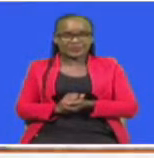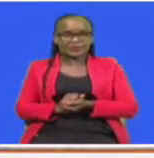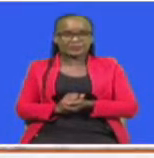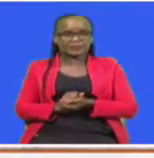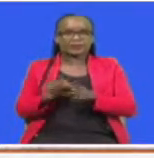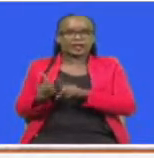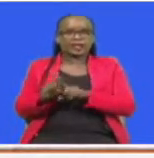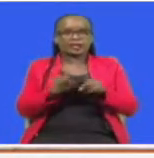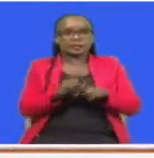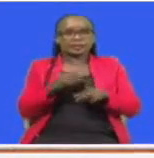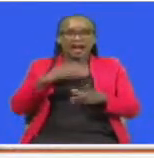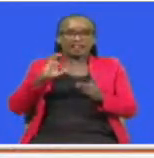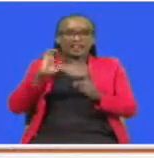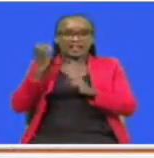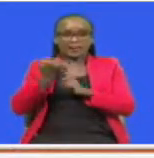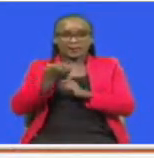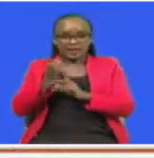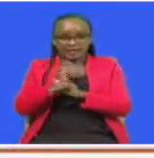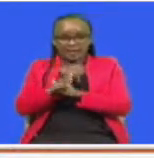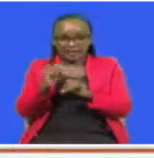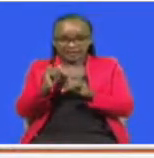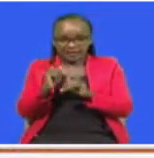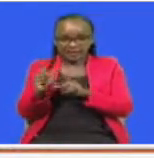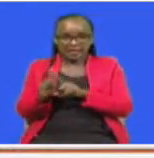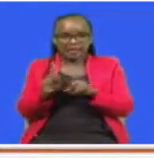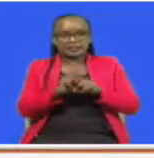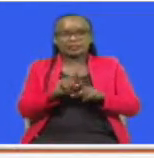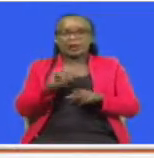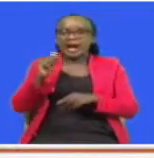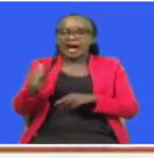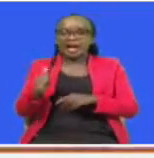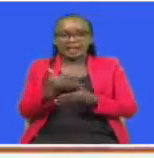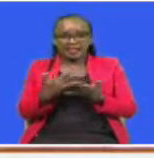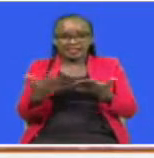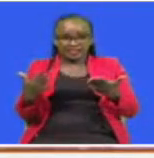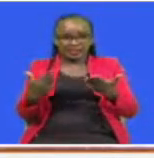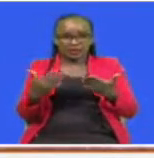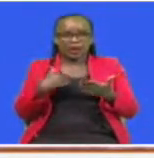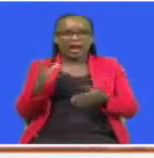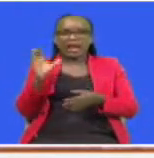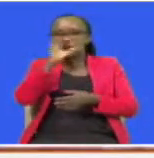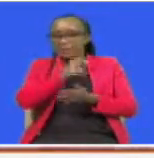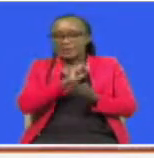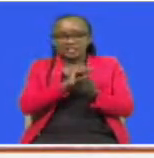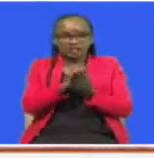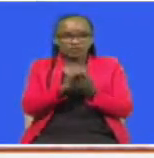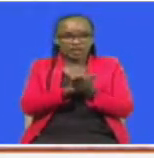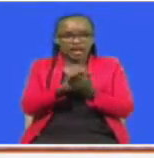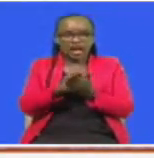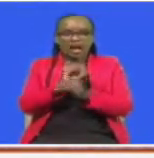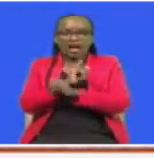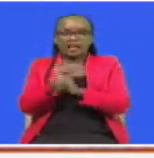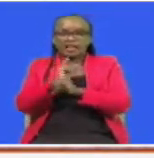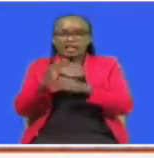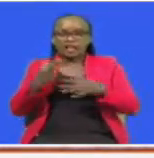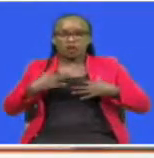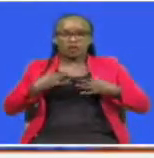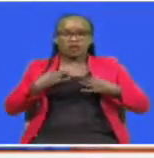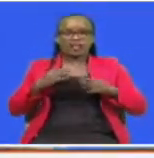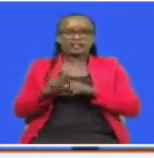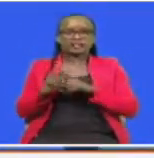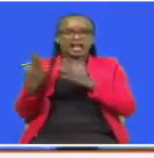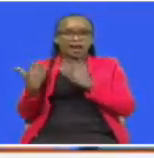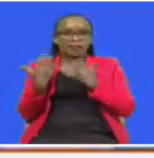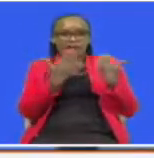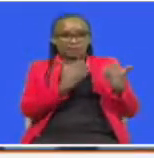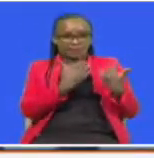Dapo anayathamini mazingira, Detlev na maajabu mengine, hatumii sabuni katika kufua wala kuoga. Get a